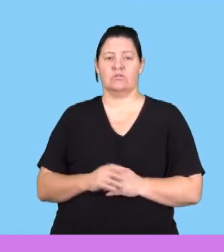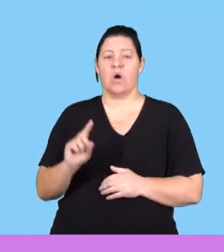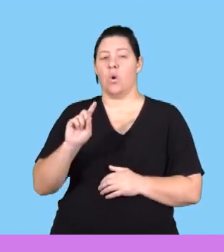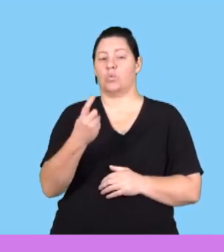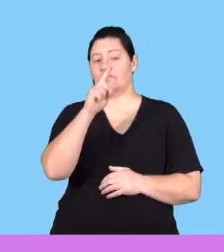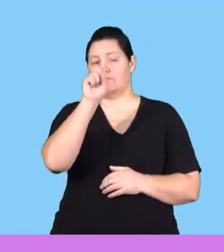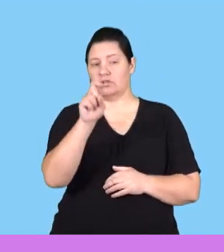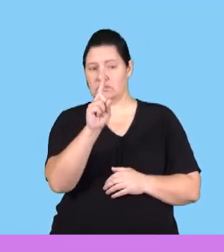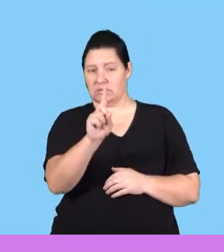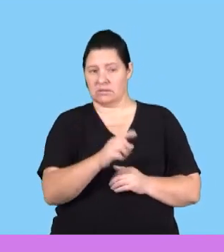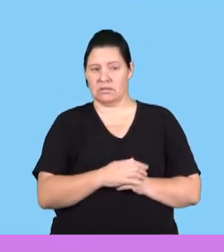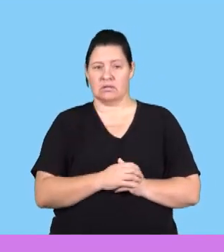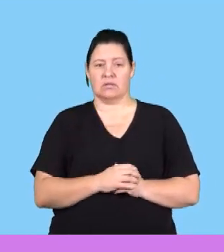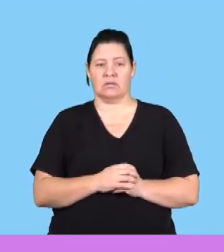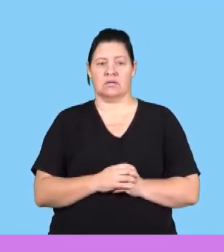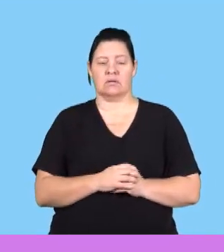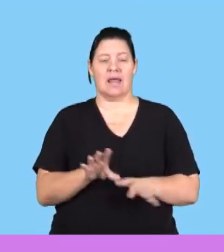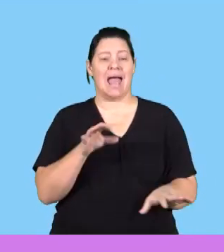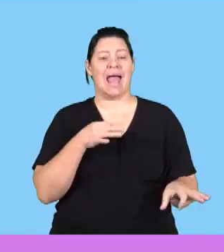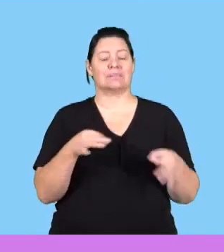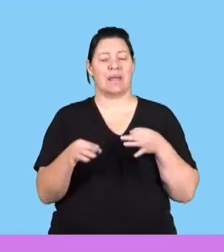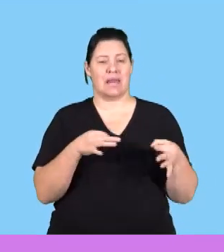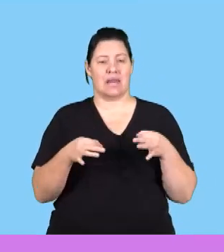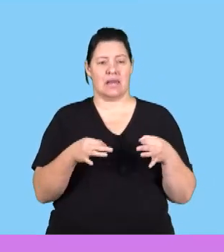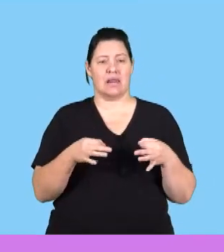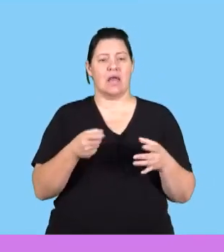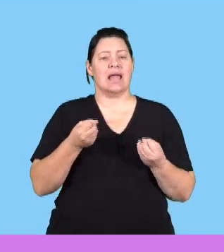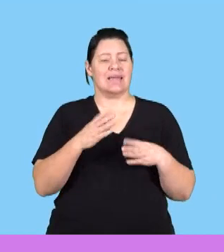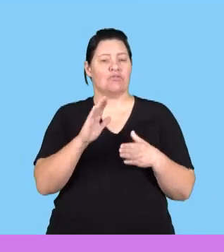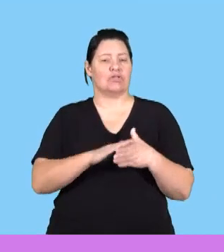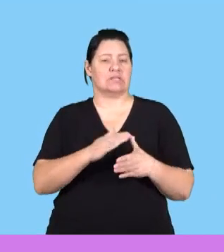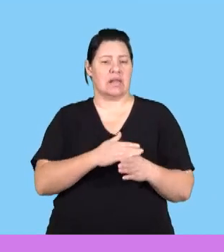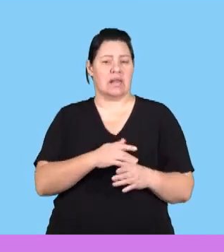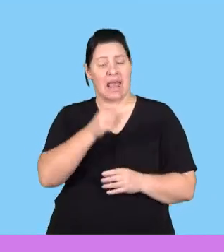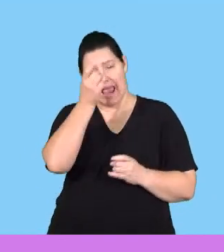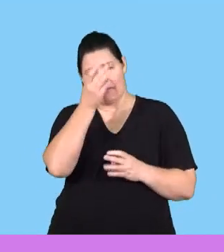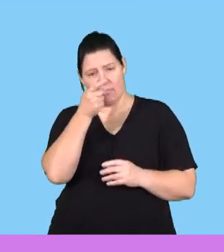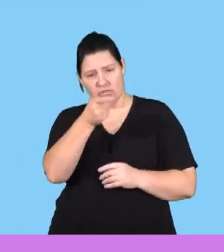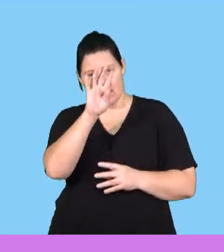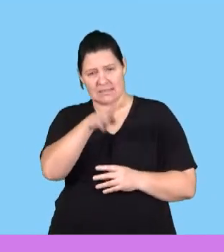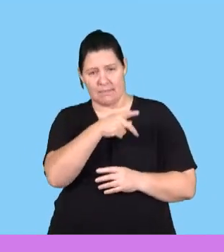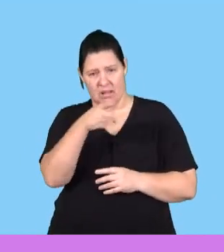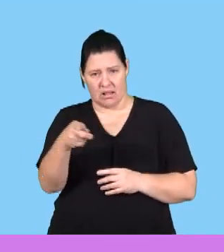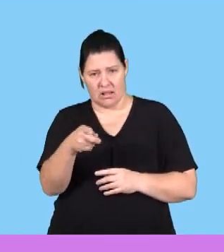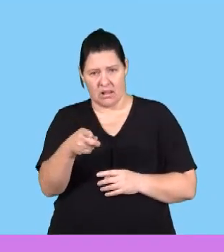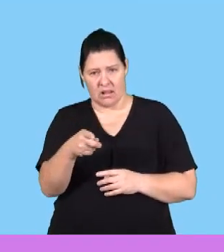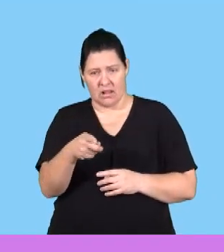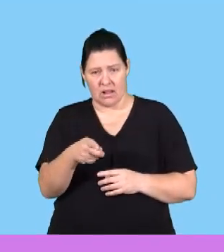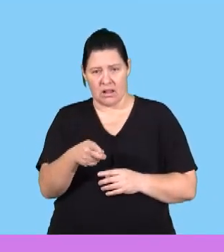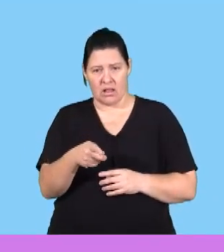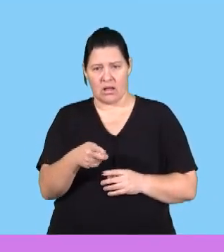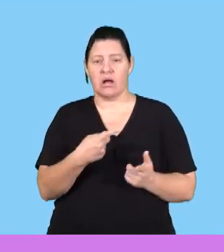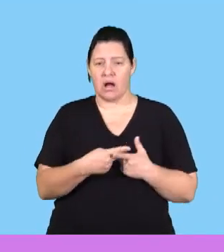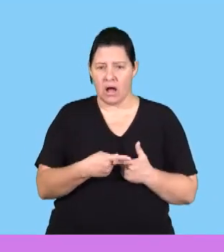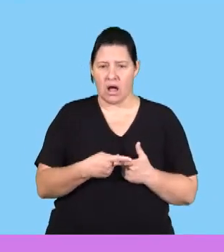call centers. So the first question, number 2A, explain, giving a reason whether the data in the table